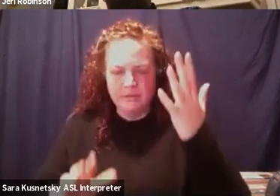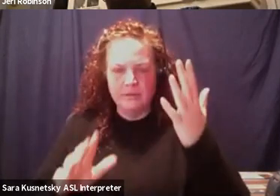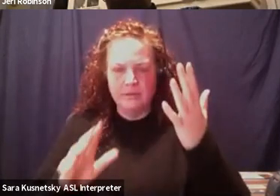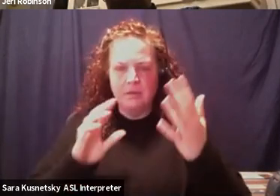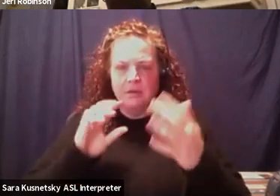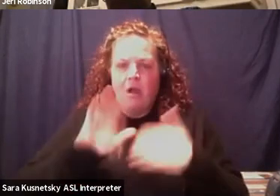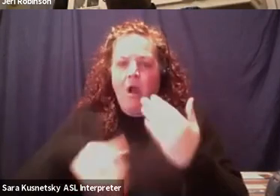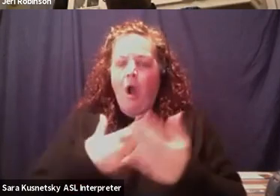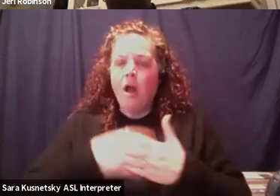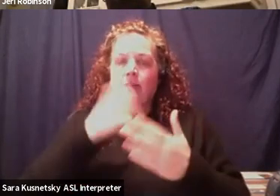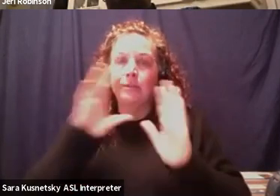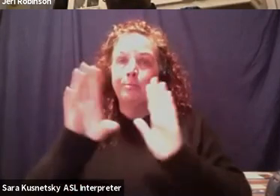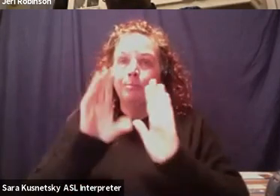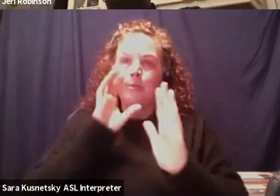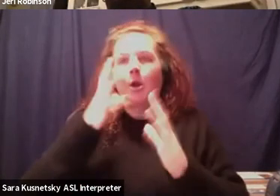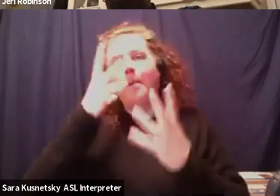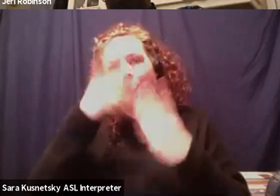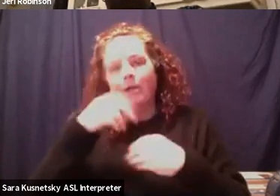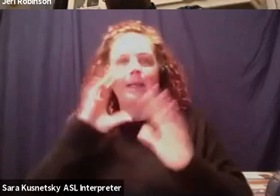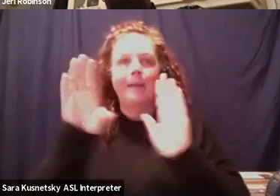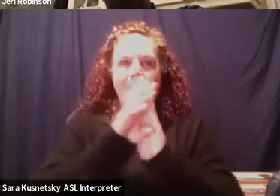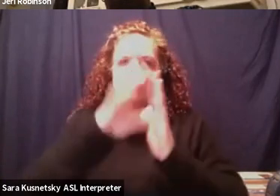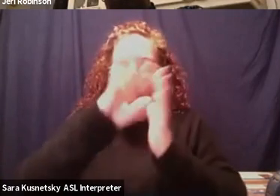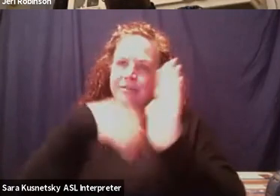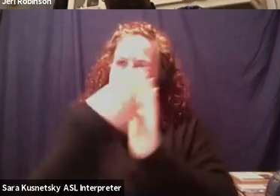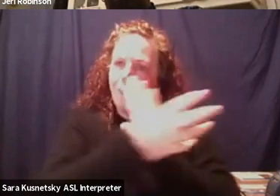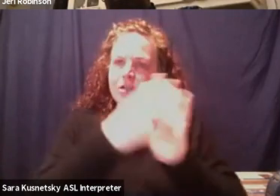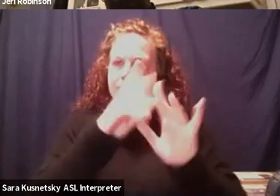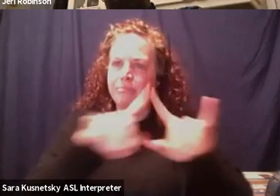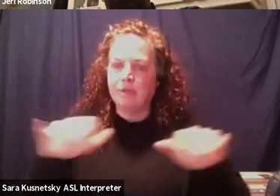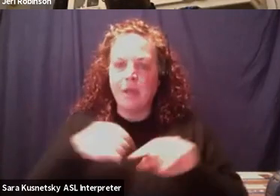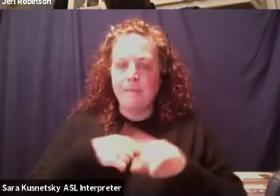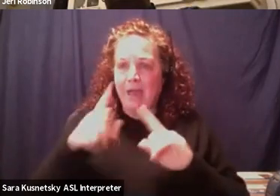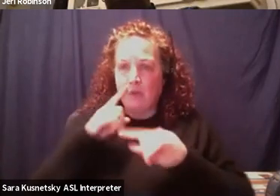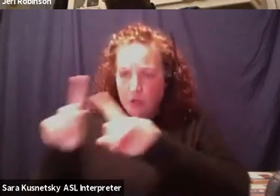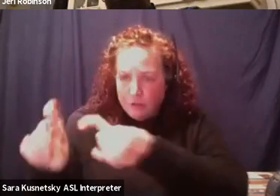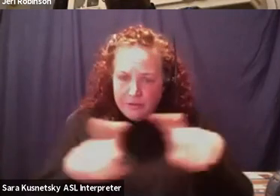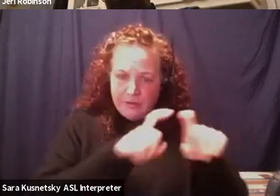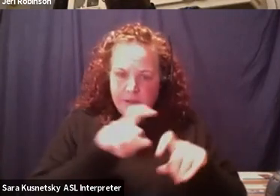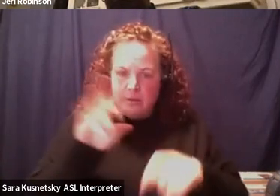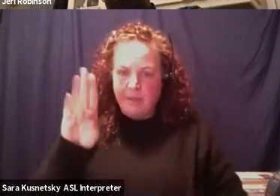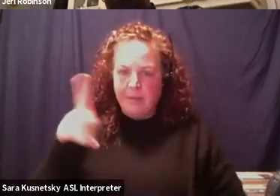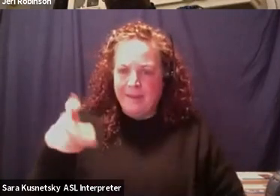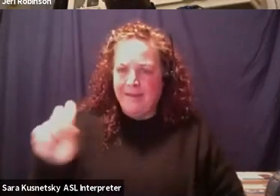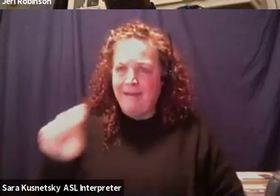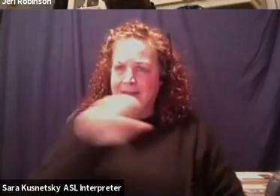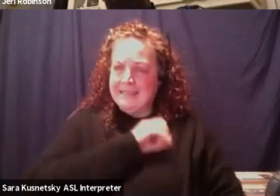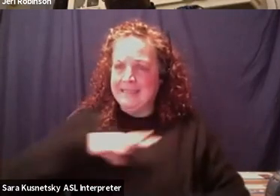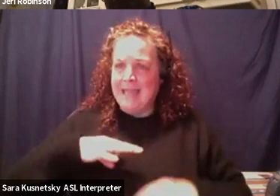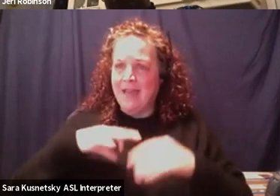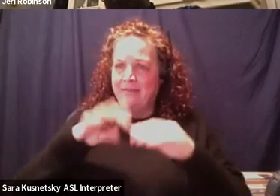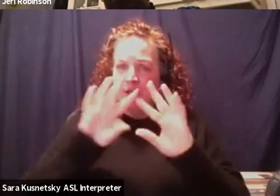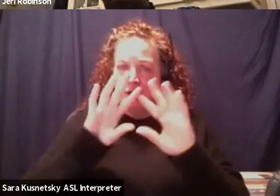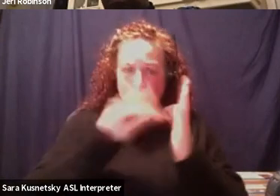glossy pictures and binders all over the place, but if you were to sample BPS student, staff, and families, I don't think you would find consensus about